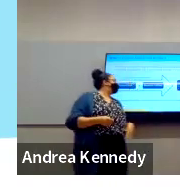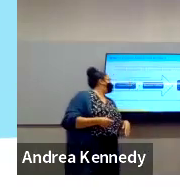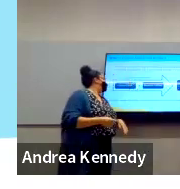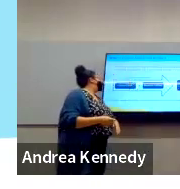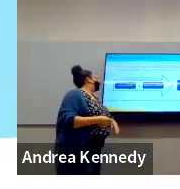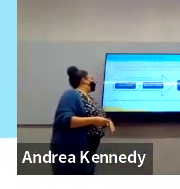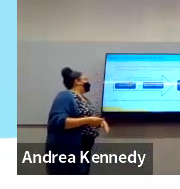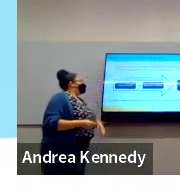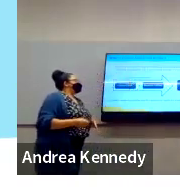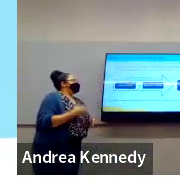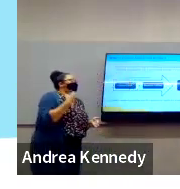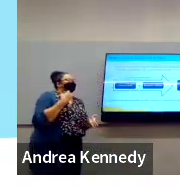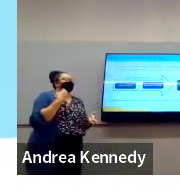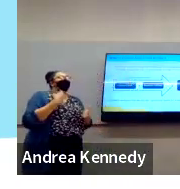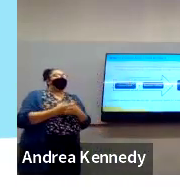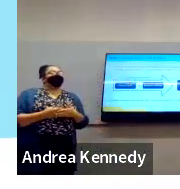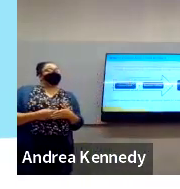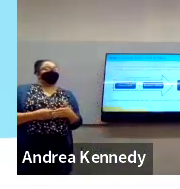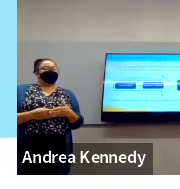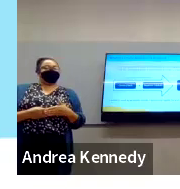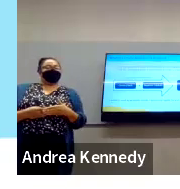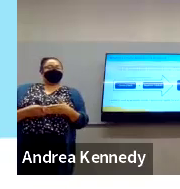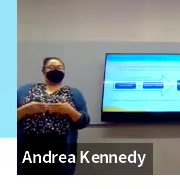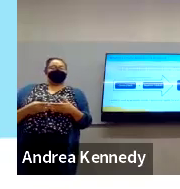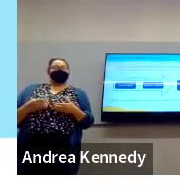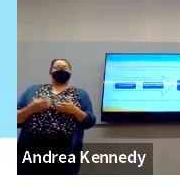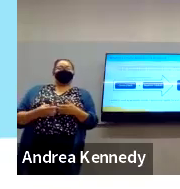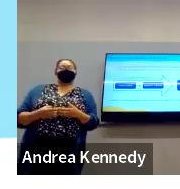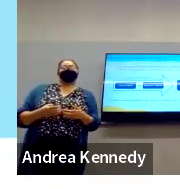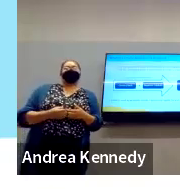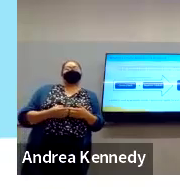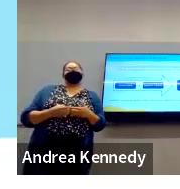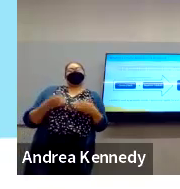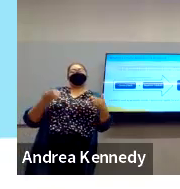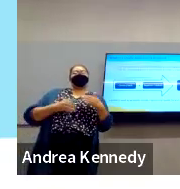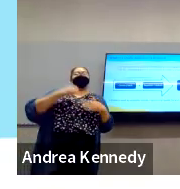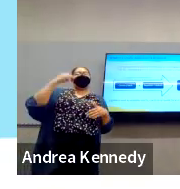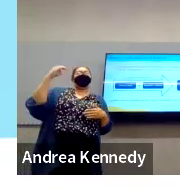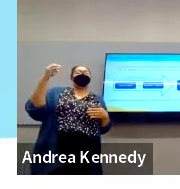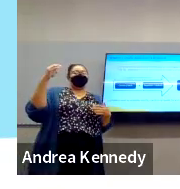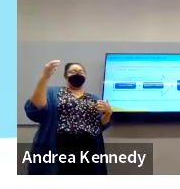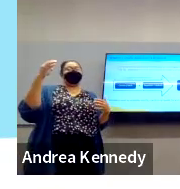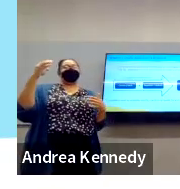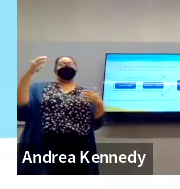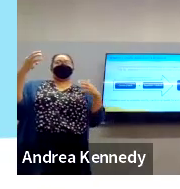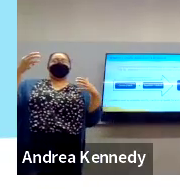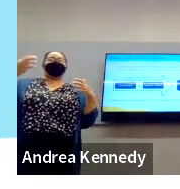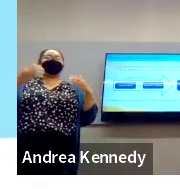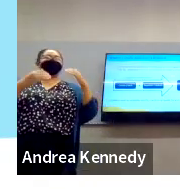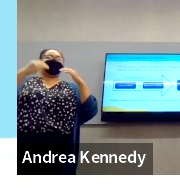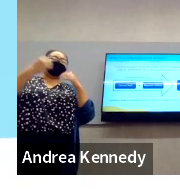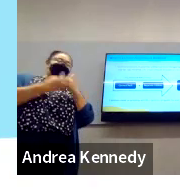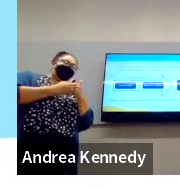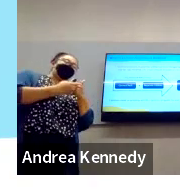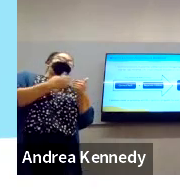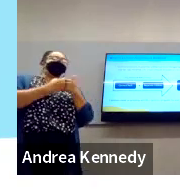pay. So landlords have to file this petition process to qualify to get that